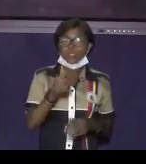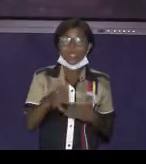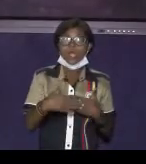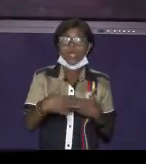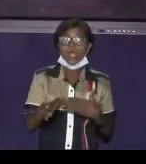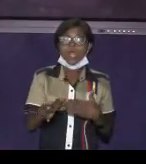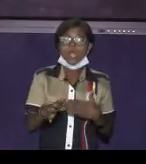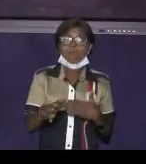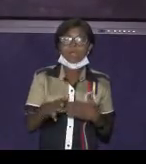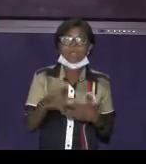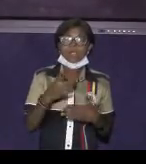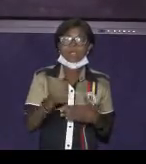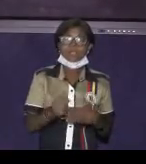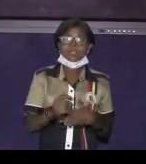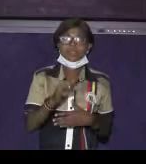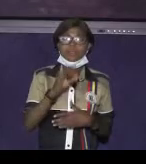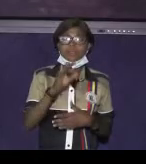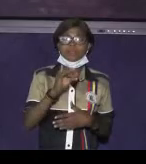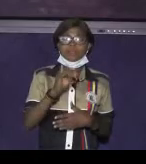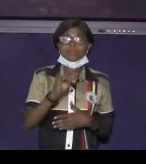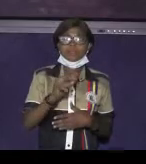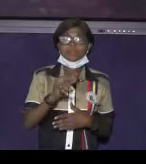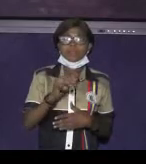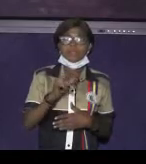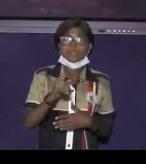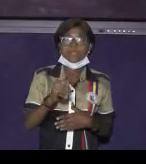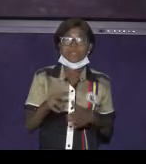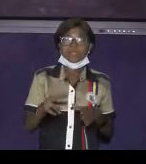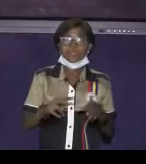after the finite verb.